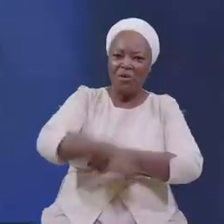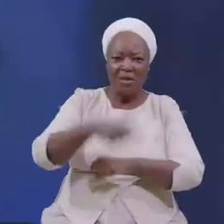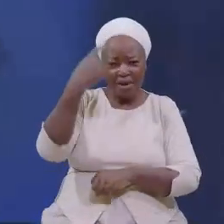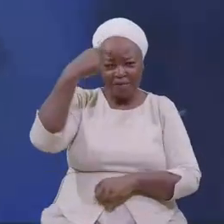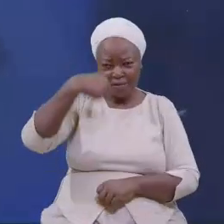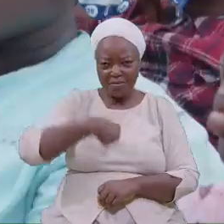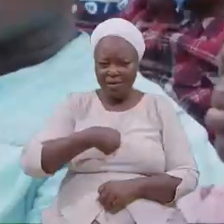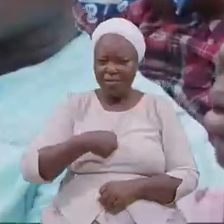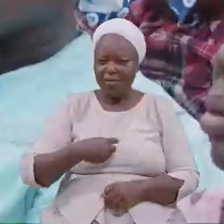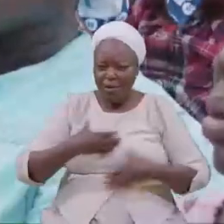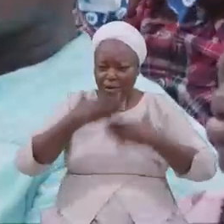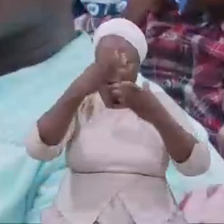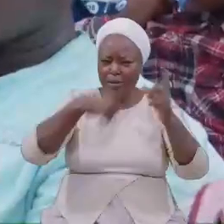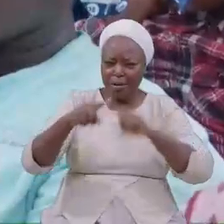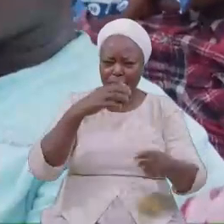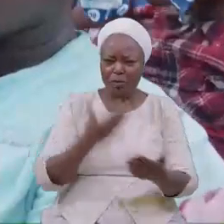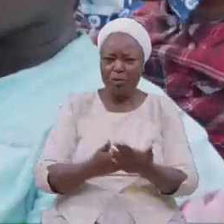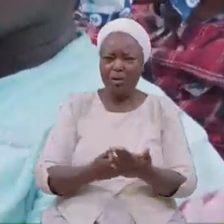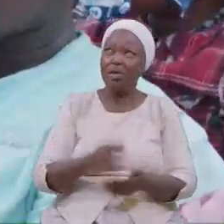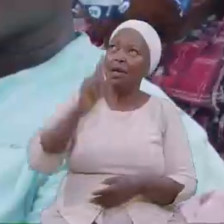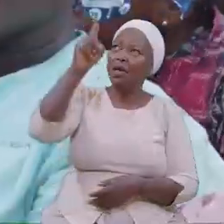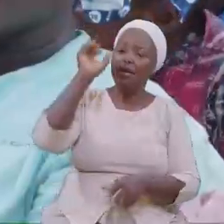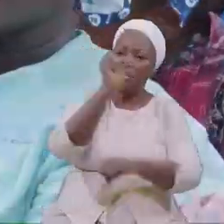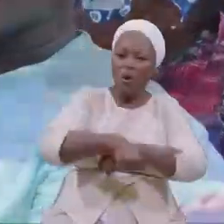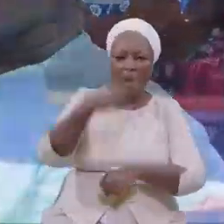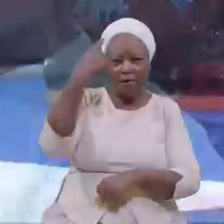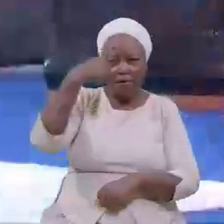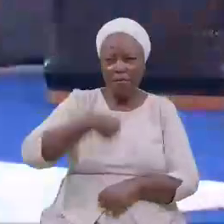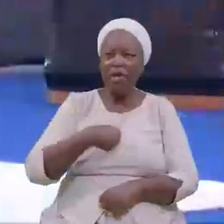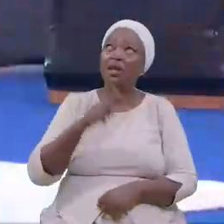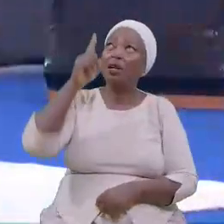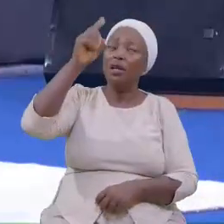Say it now. He conquers for me.